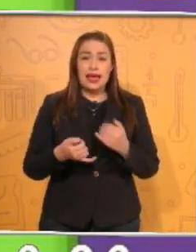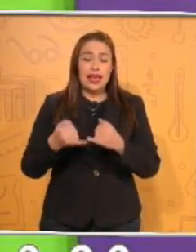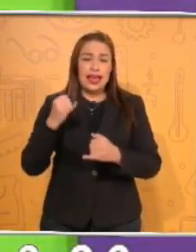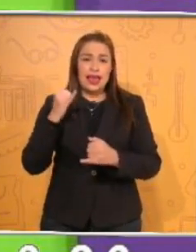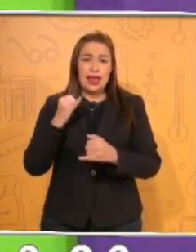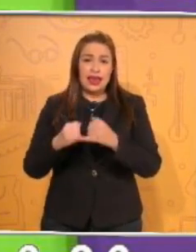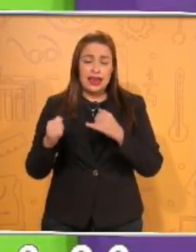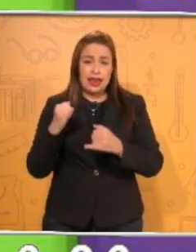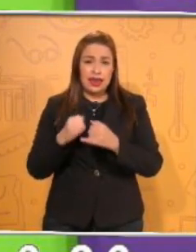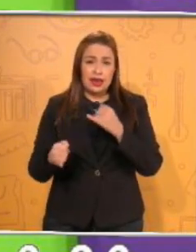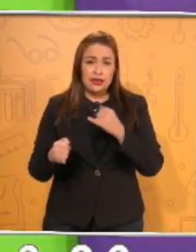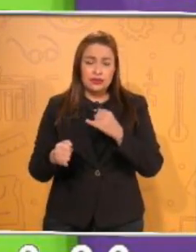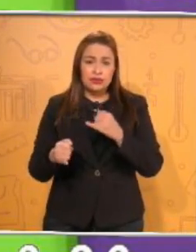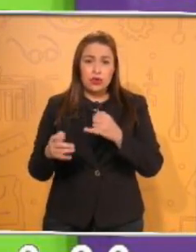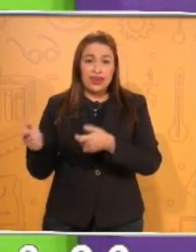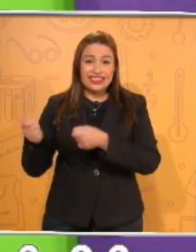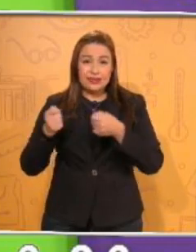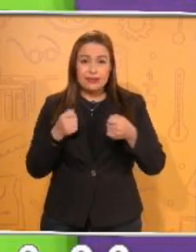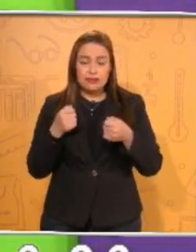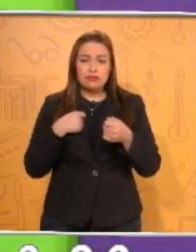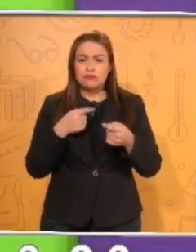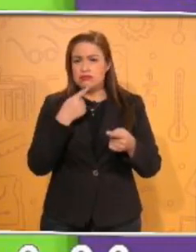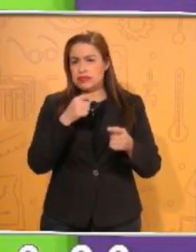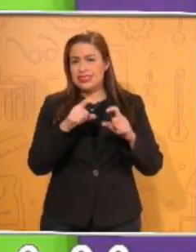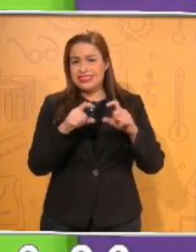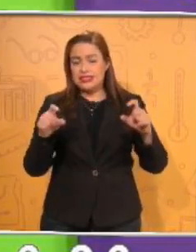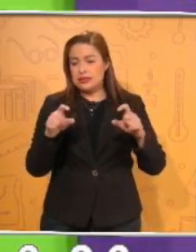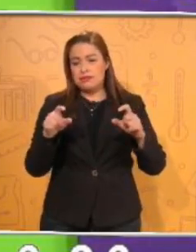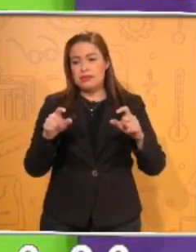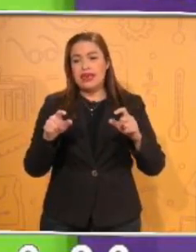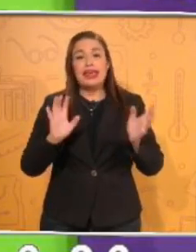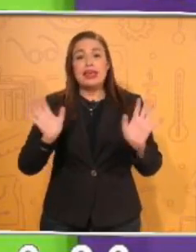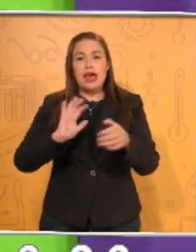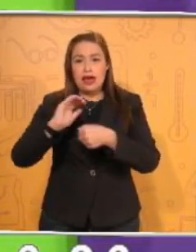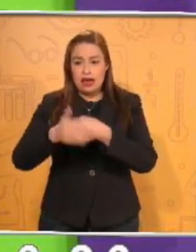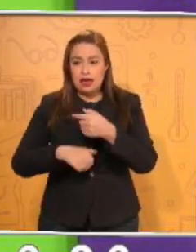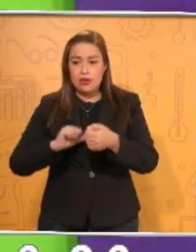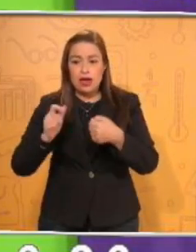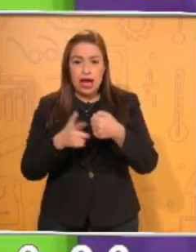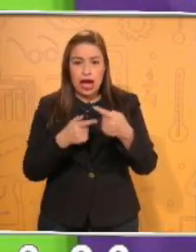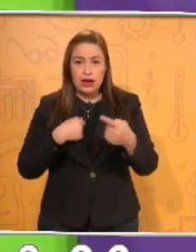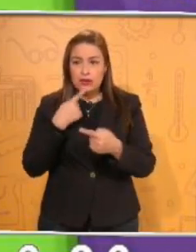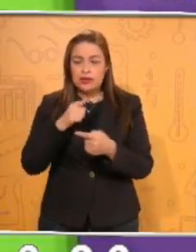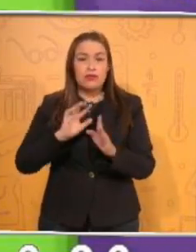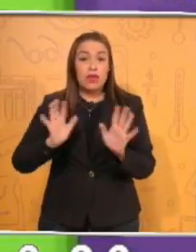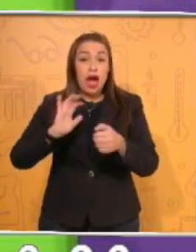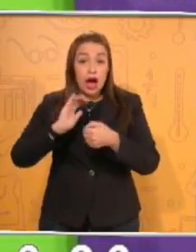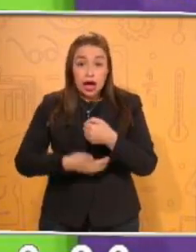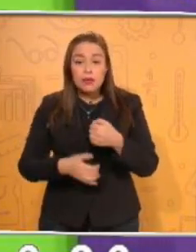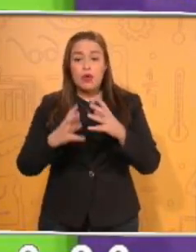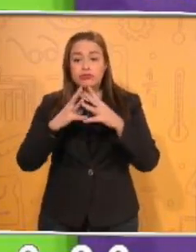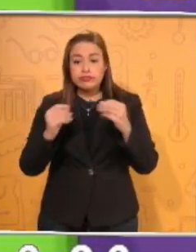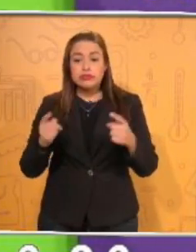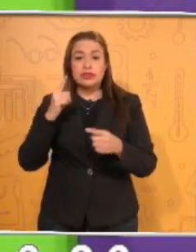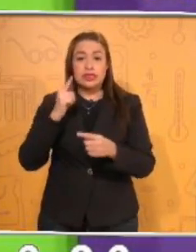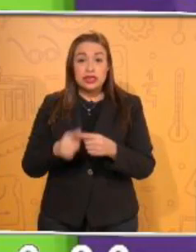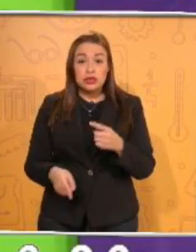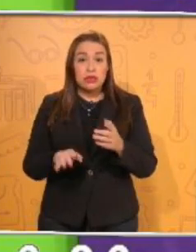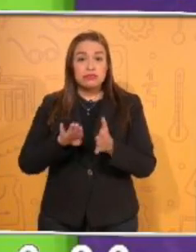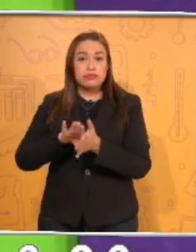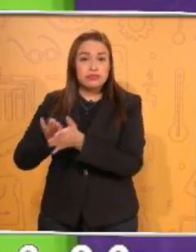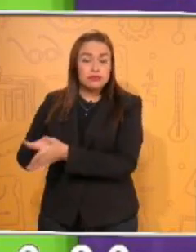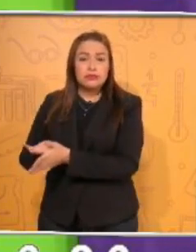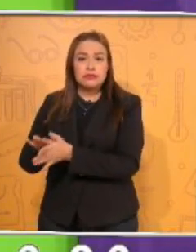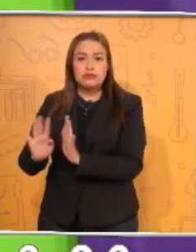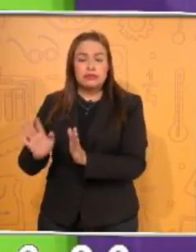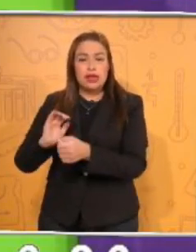to be canceled. It has to be eliminated. We remove it. We disappear the E. And then we have